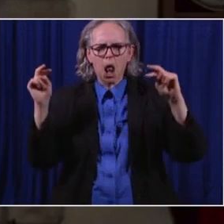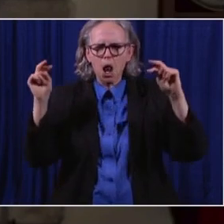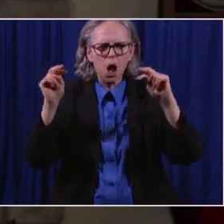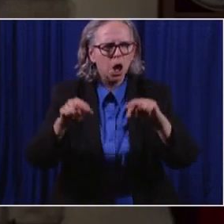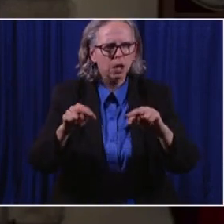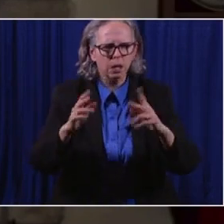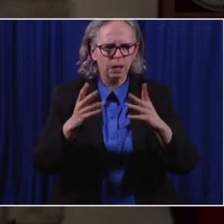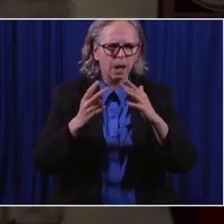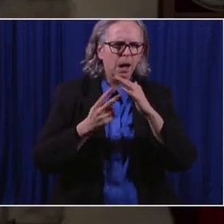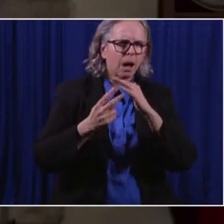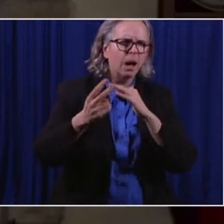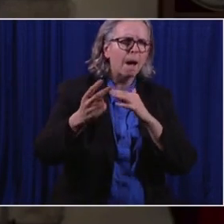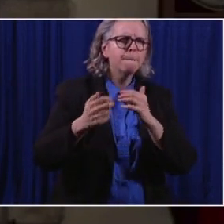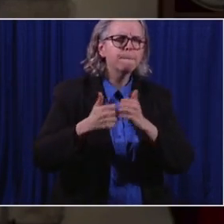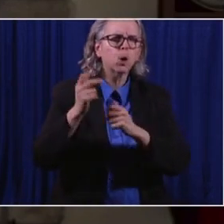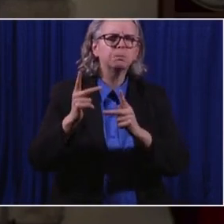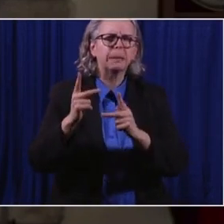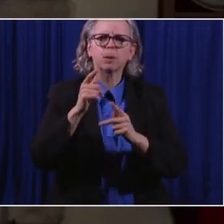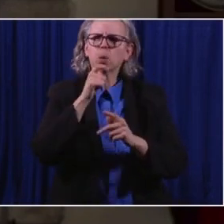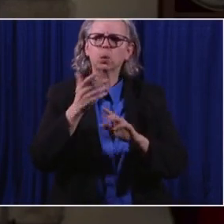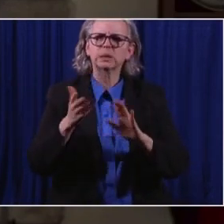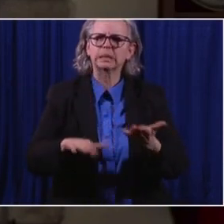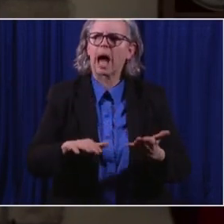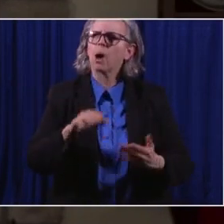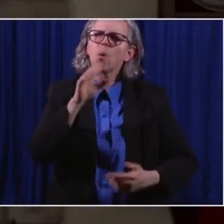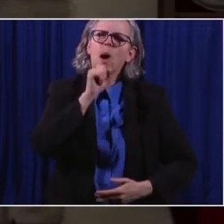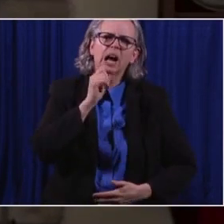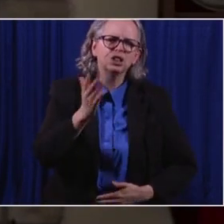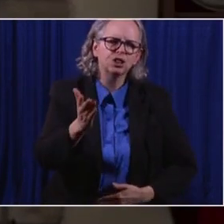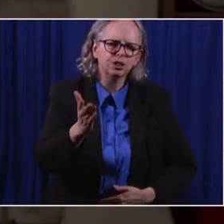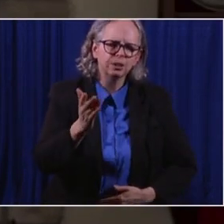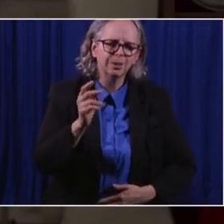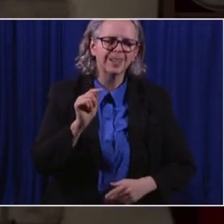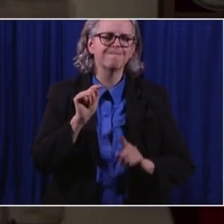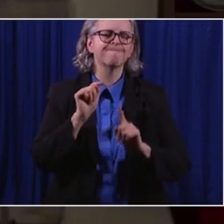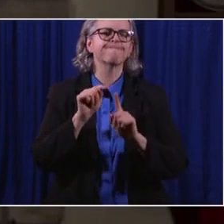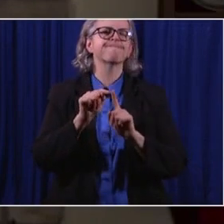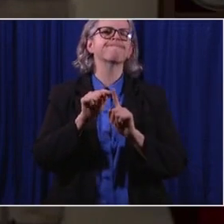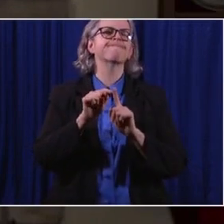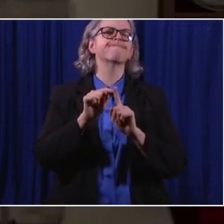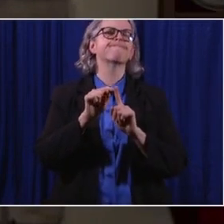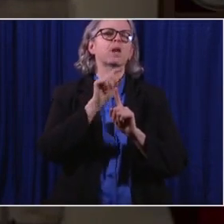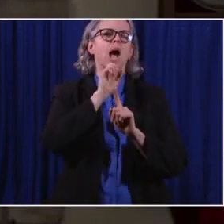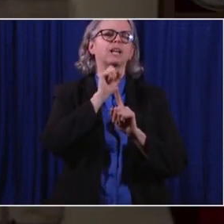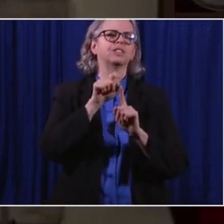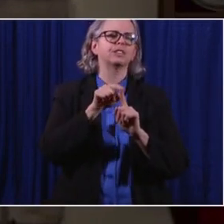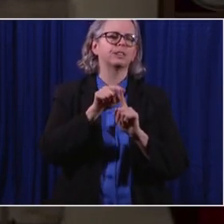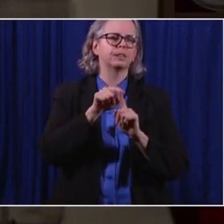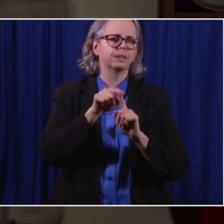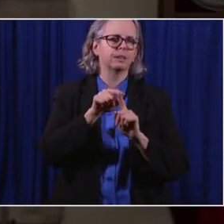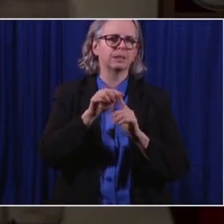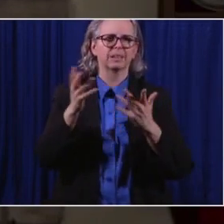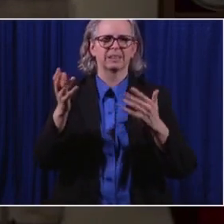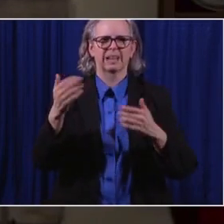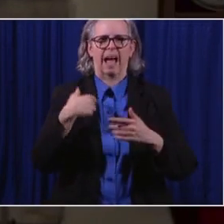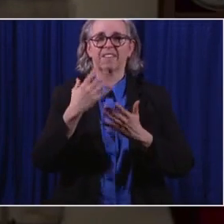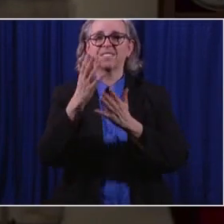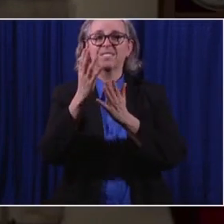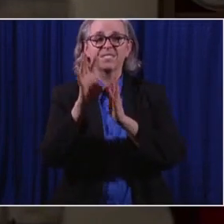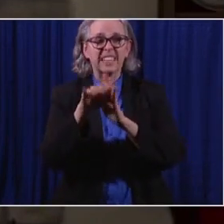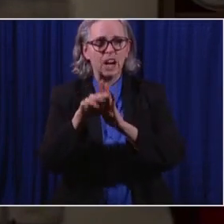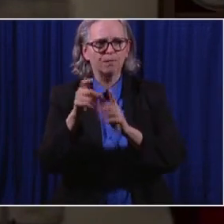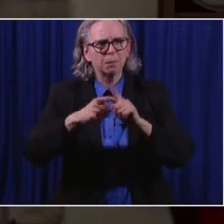the best predictor. So that's what we did. In closing, we have a video from several faith leaders across Ohio sharing messages